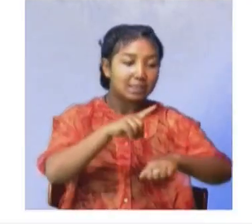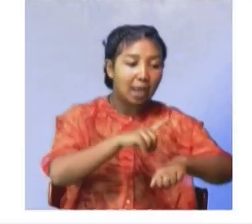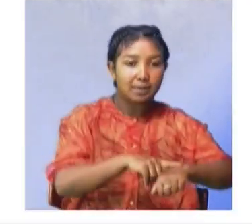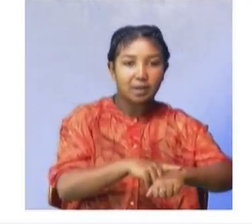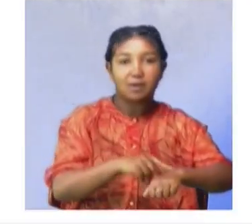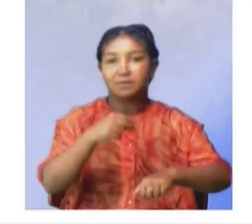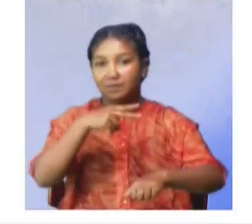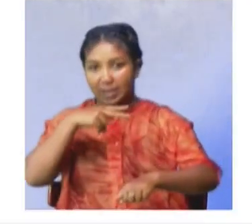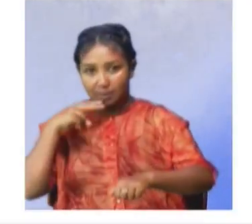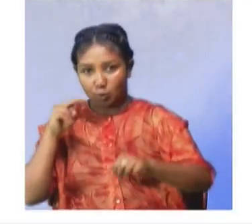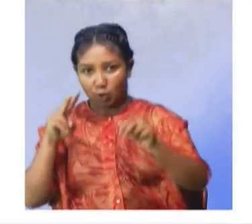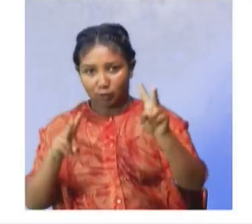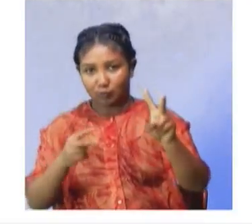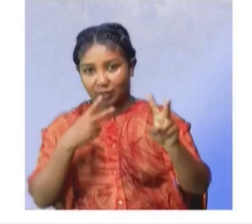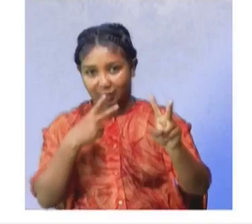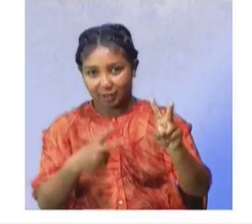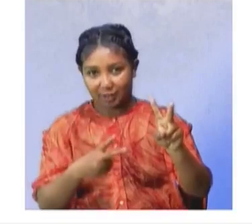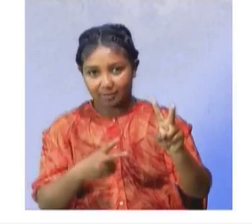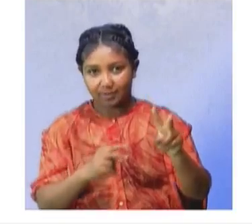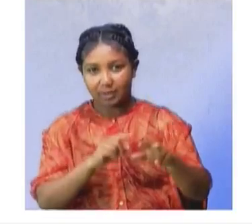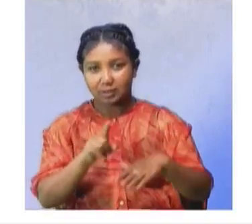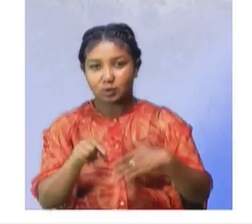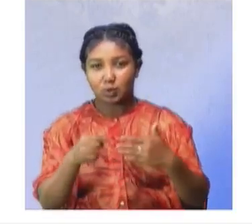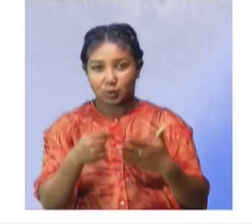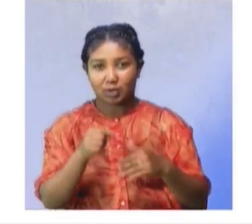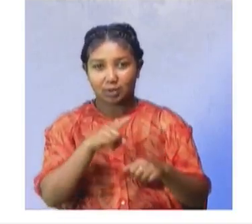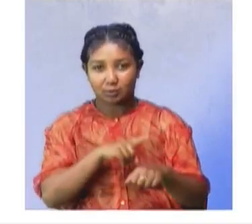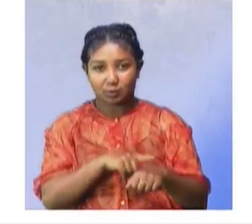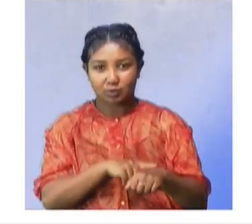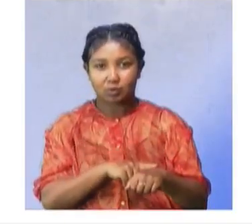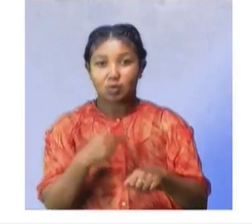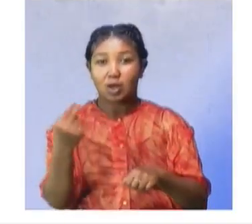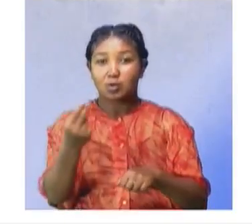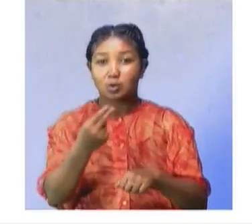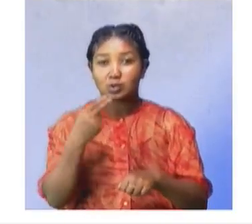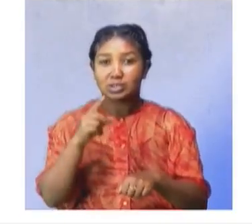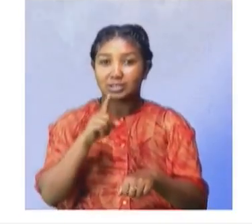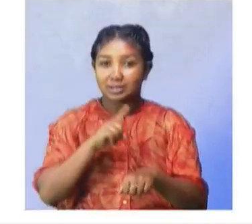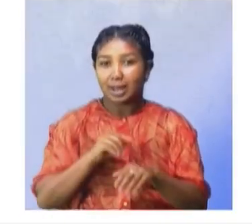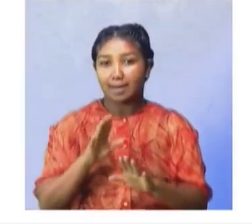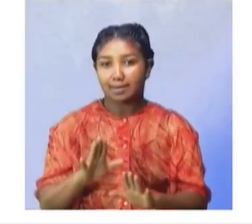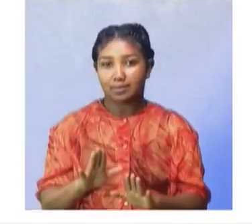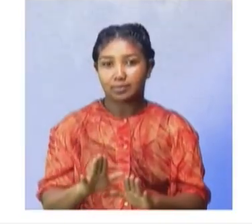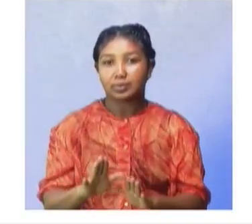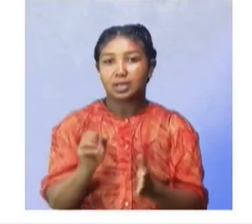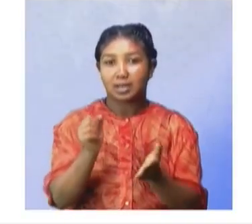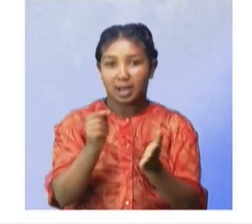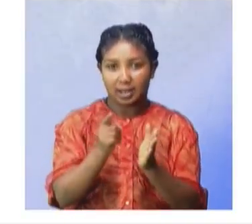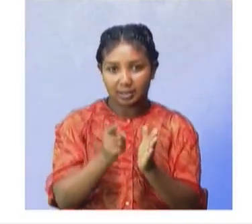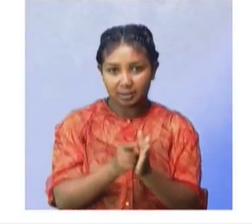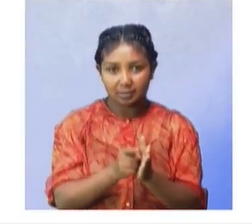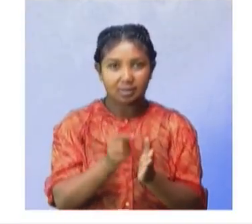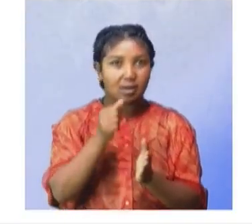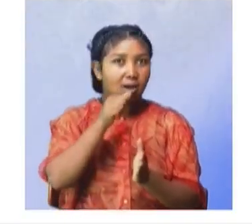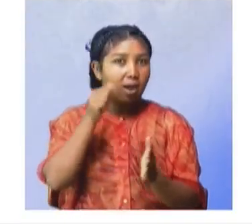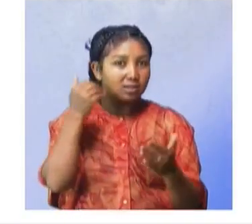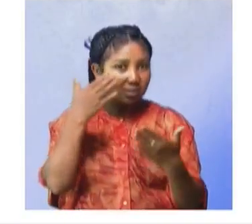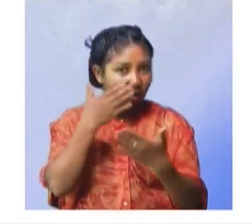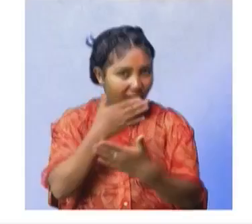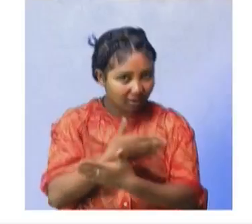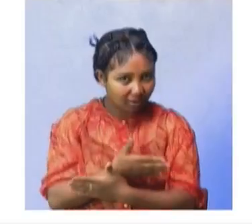verb. So when we come to here, we are using specific time like last night,